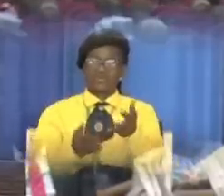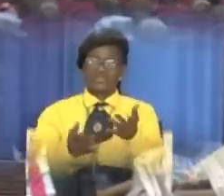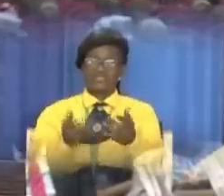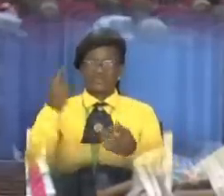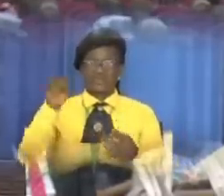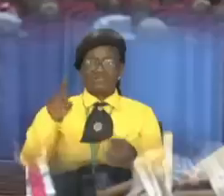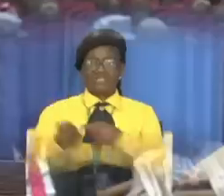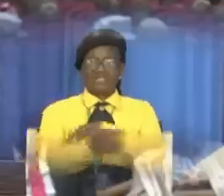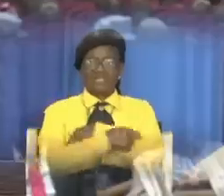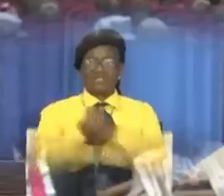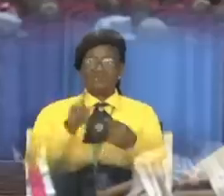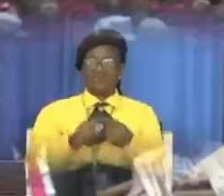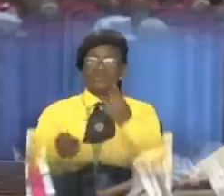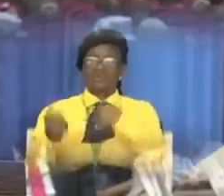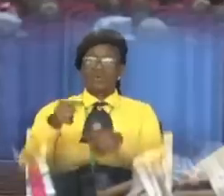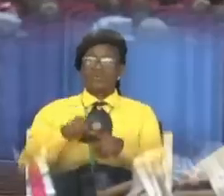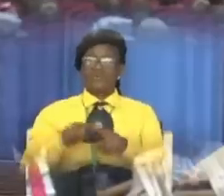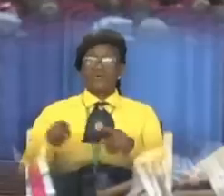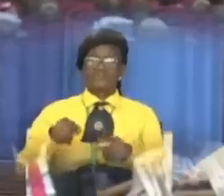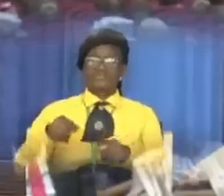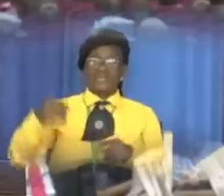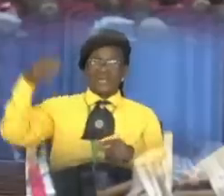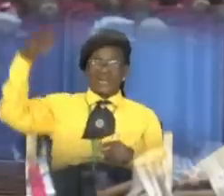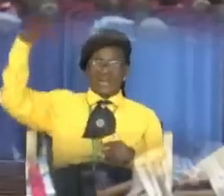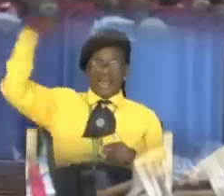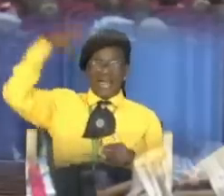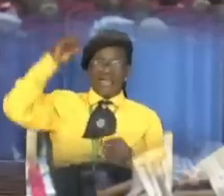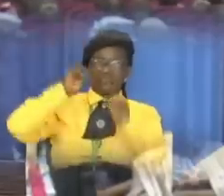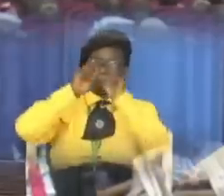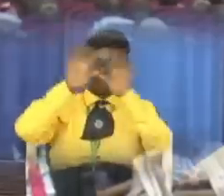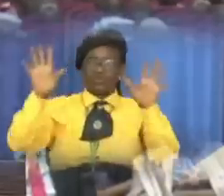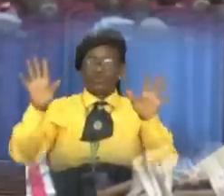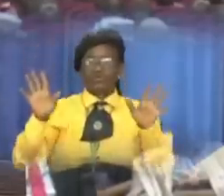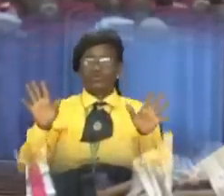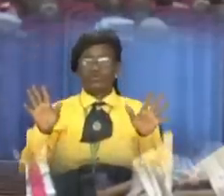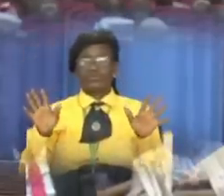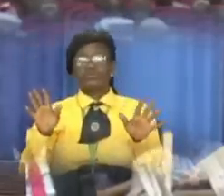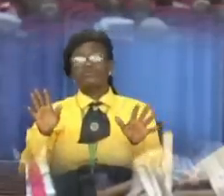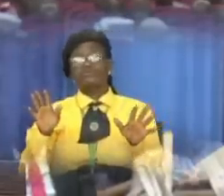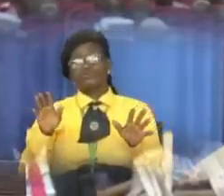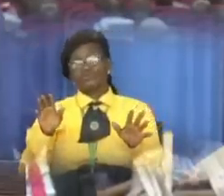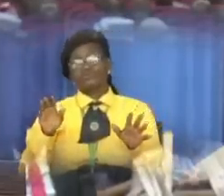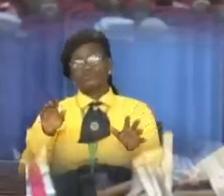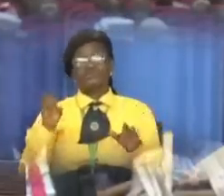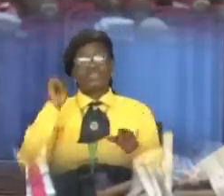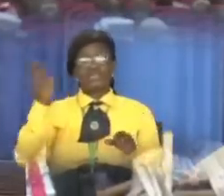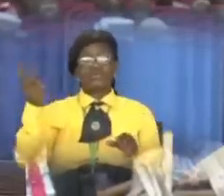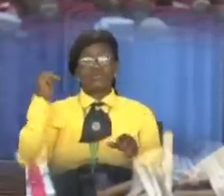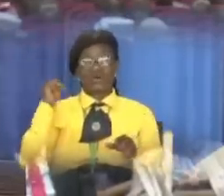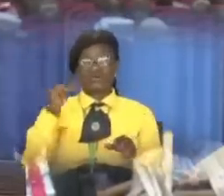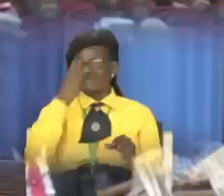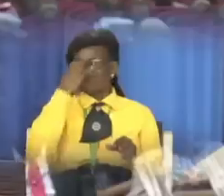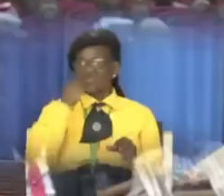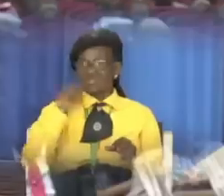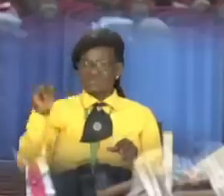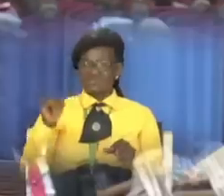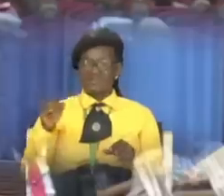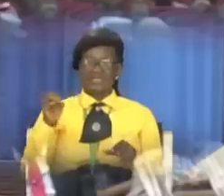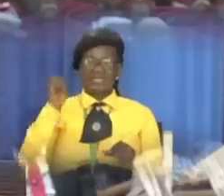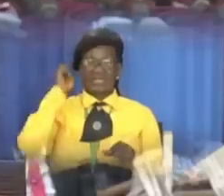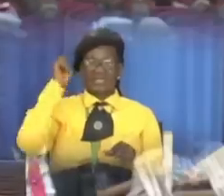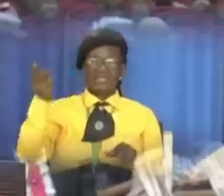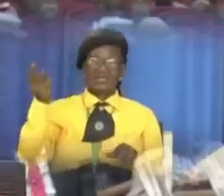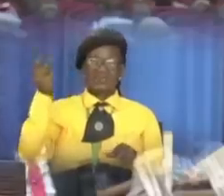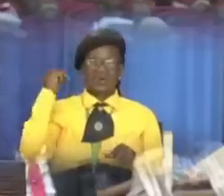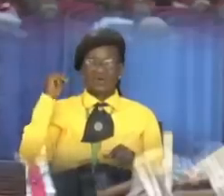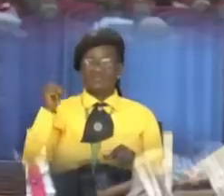light shone into his dark spot. He was sleeping, was helpless. Even if he wasn't sleeping, there was